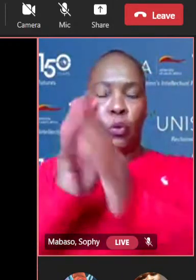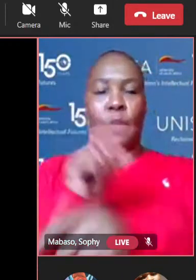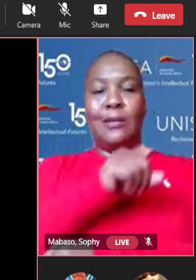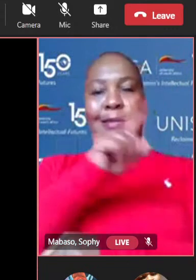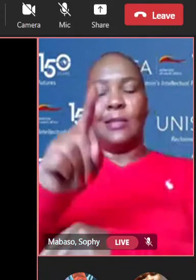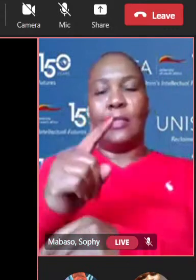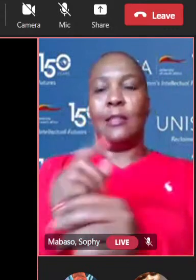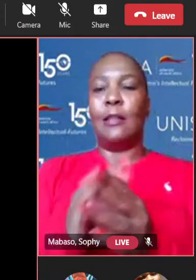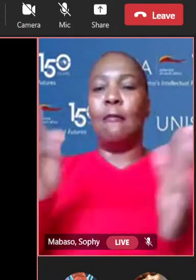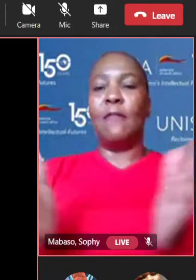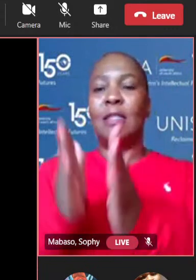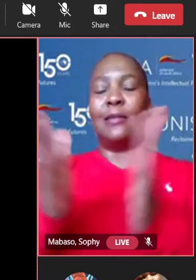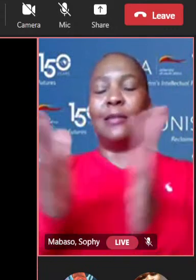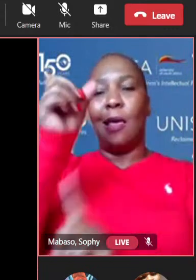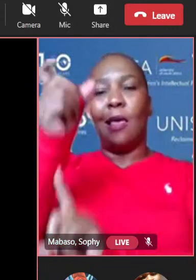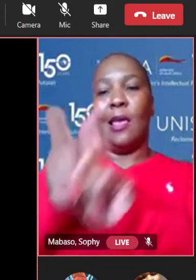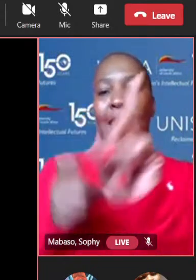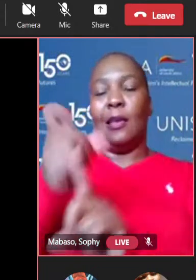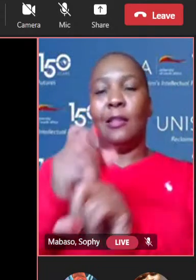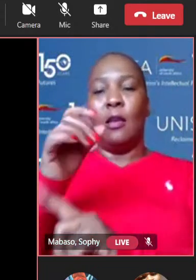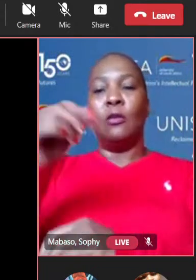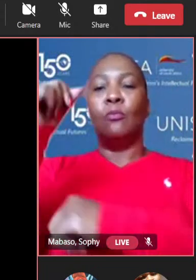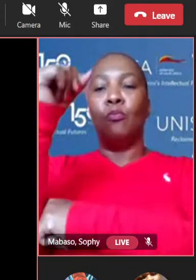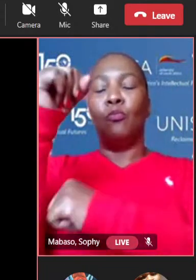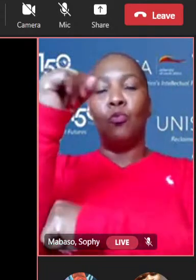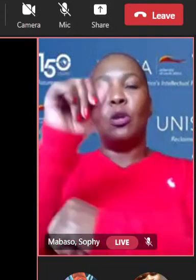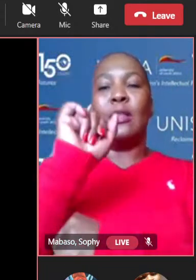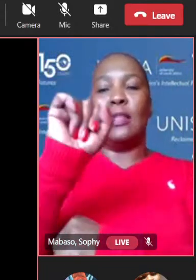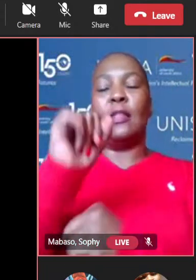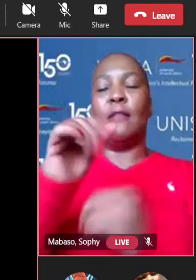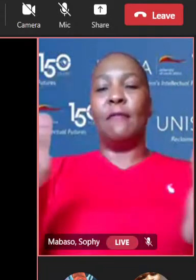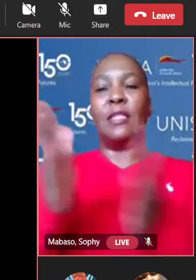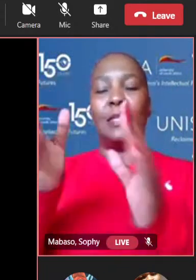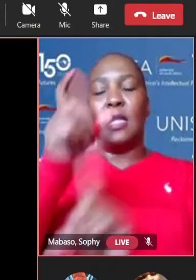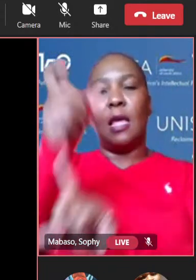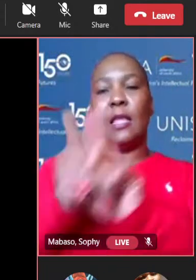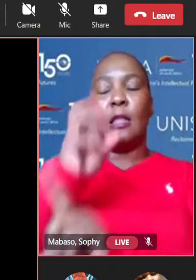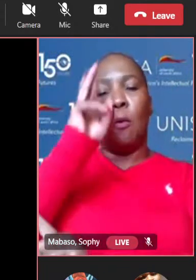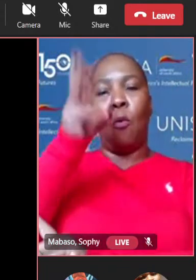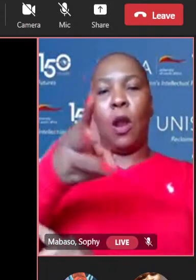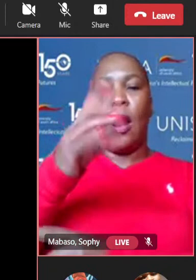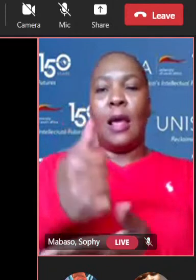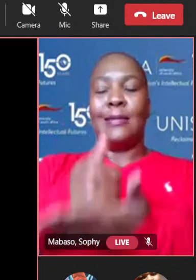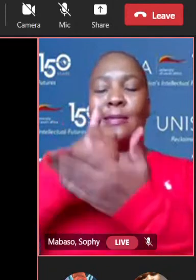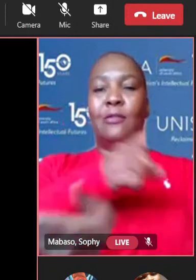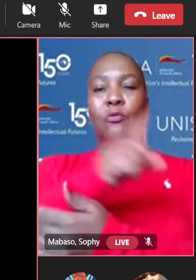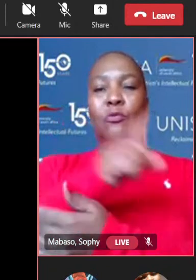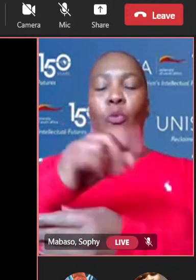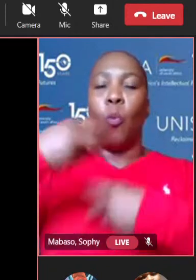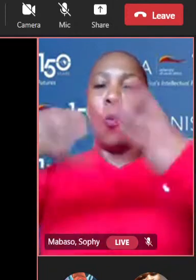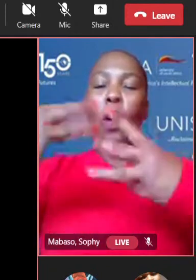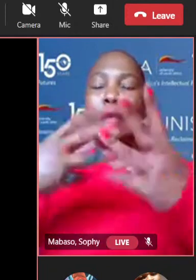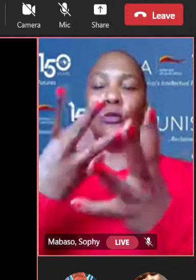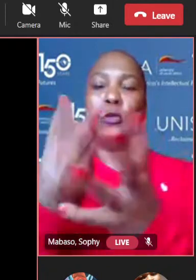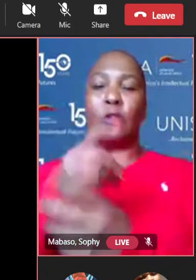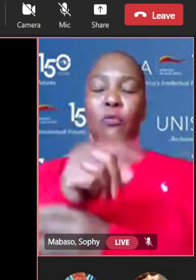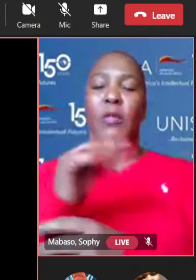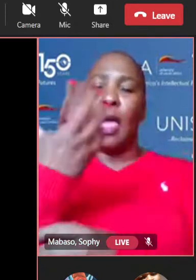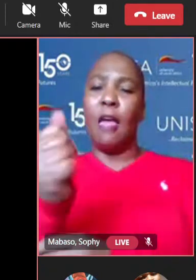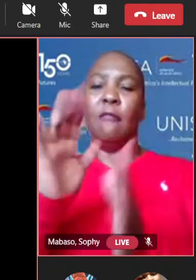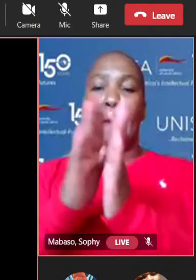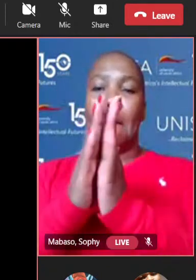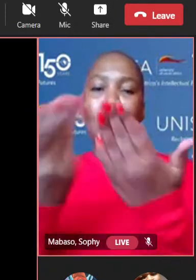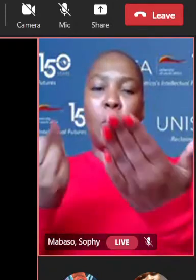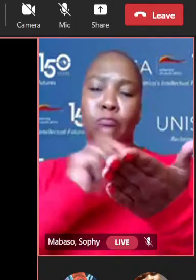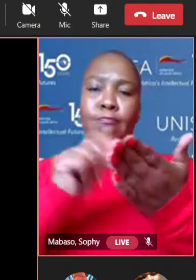or the office to book you a facilitator. The facilitator will assist you, will work with you. If you have material that you have written,